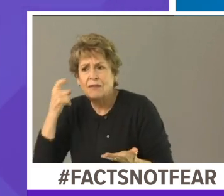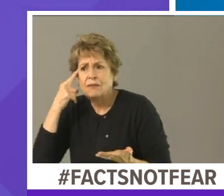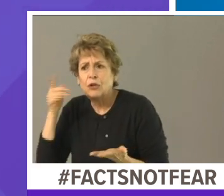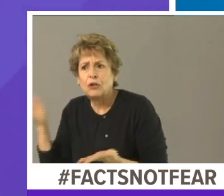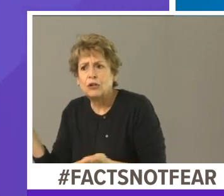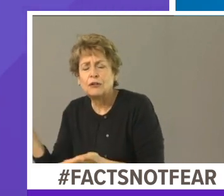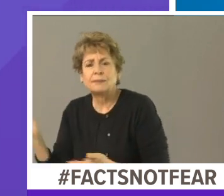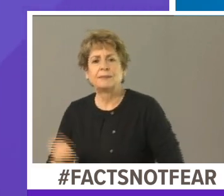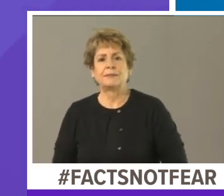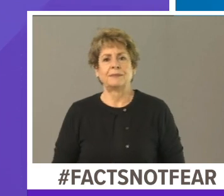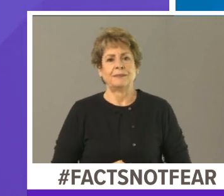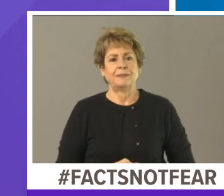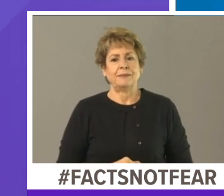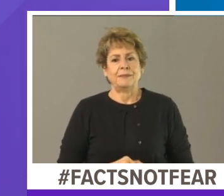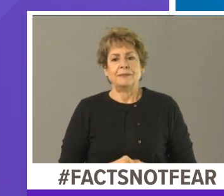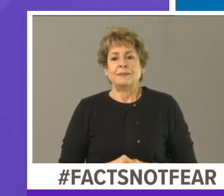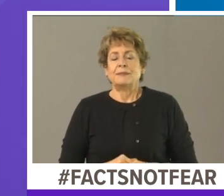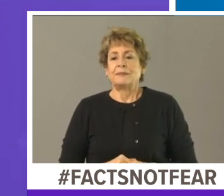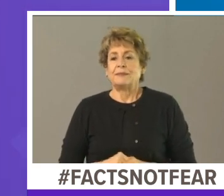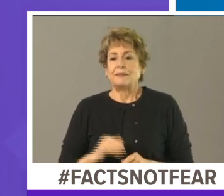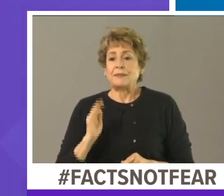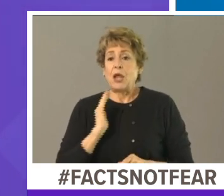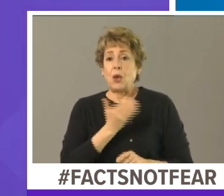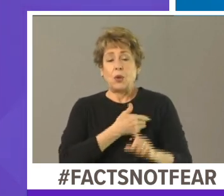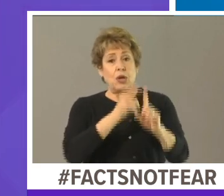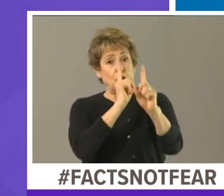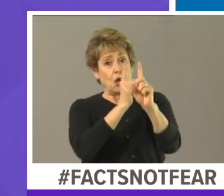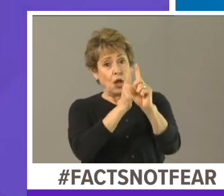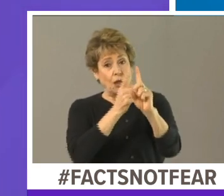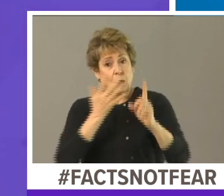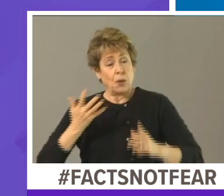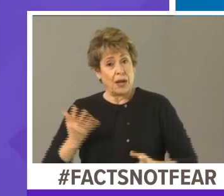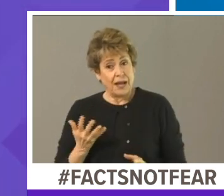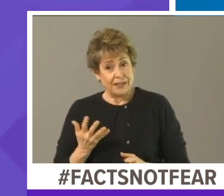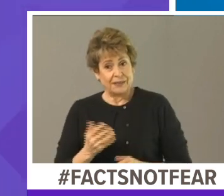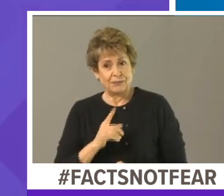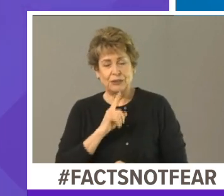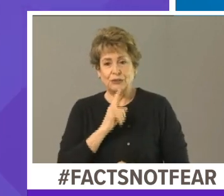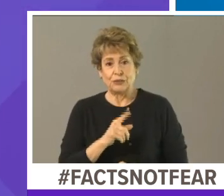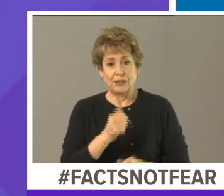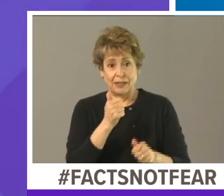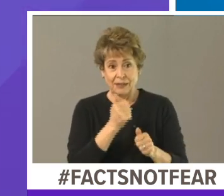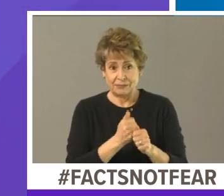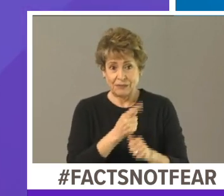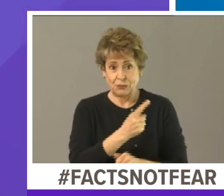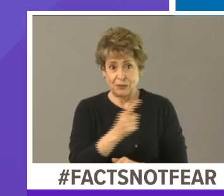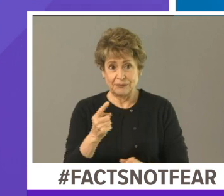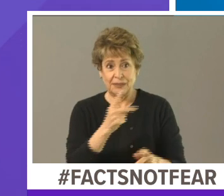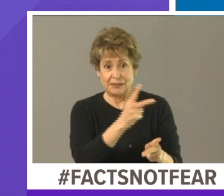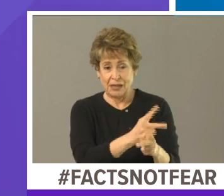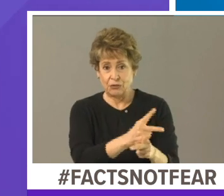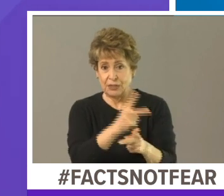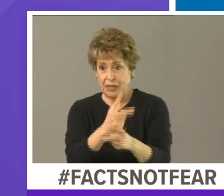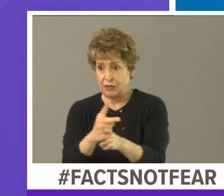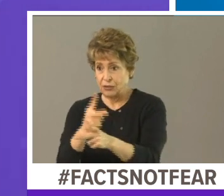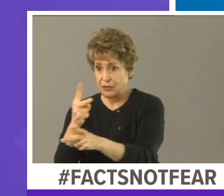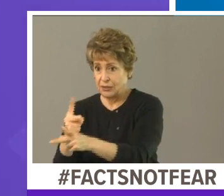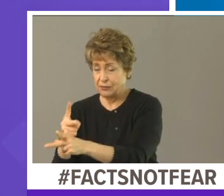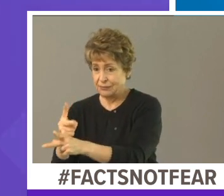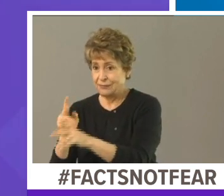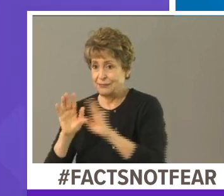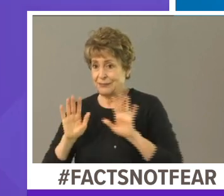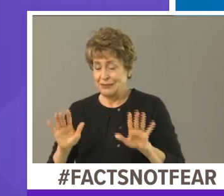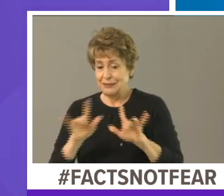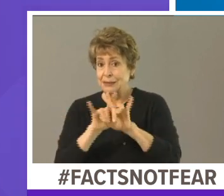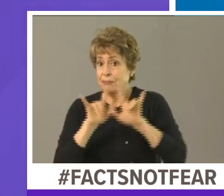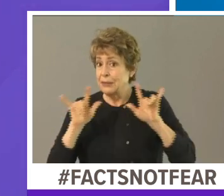the cracks. What we don't want to do is incent someone who would otherwise go back to work to not go back